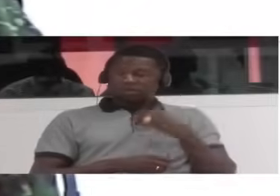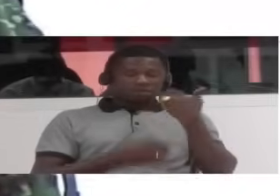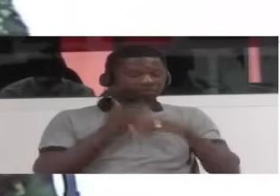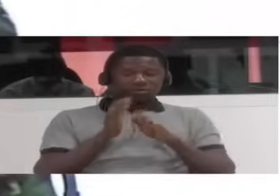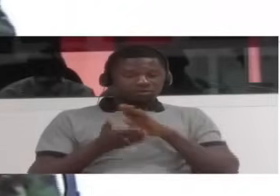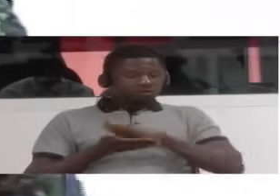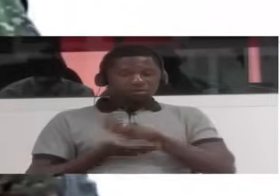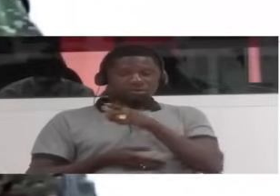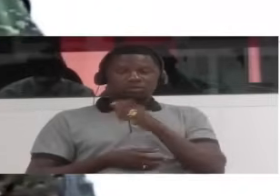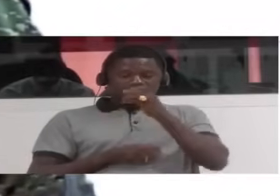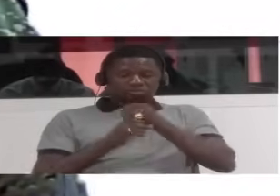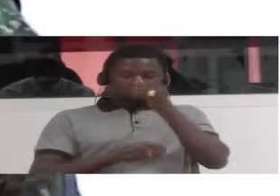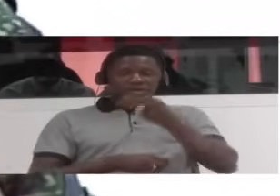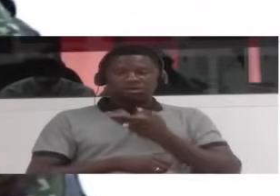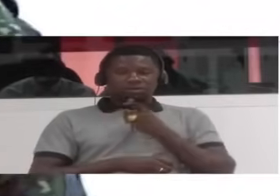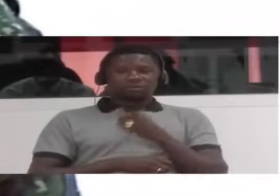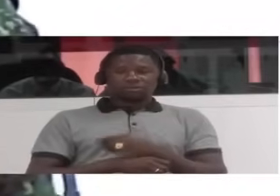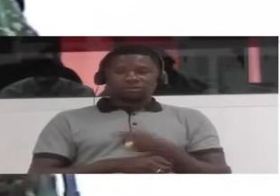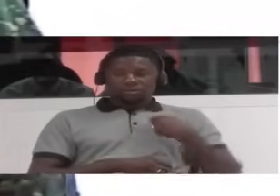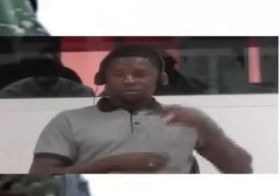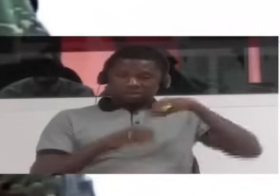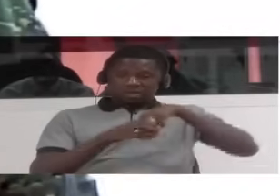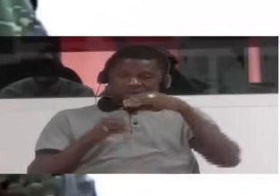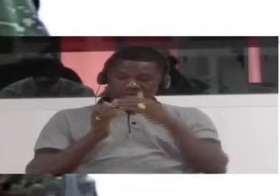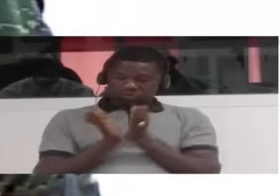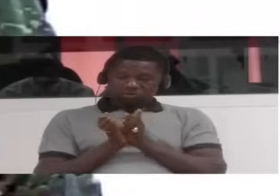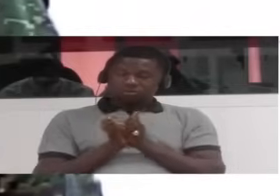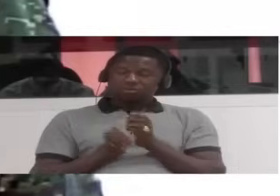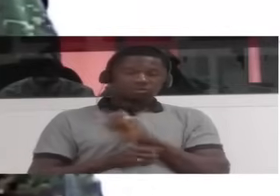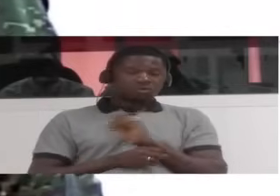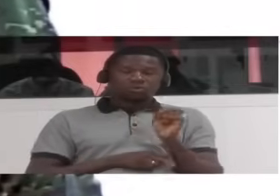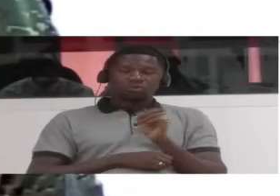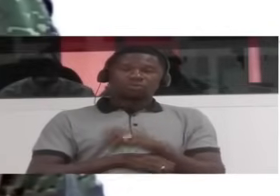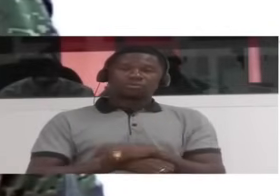bottle in my batch. So